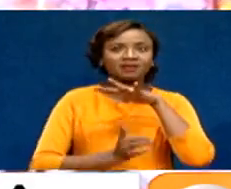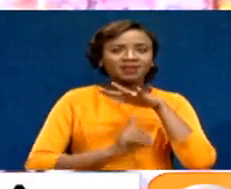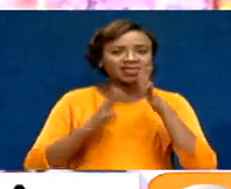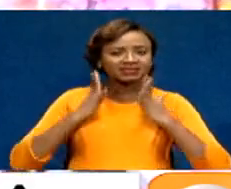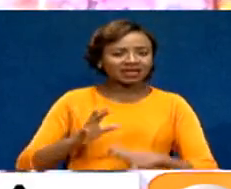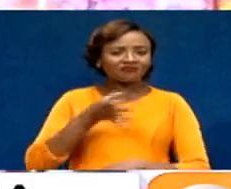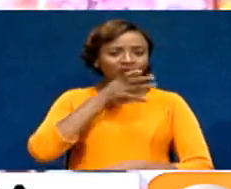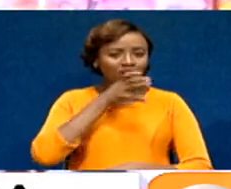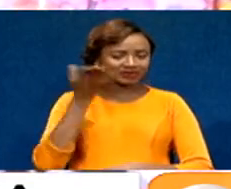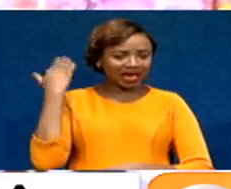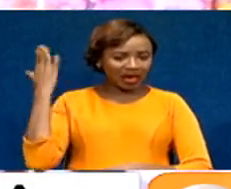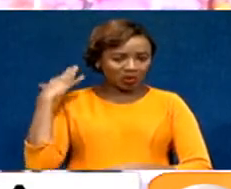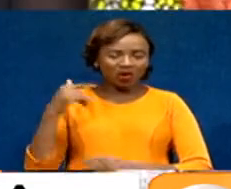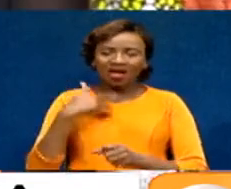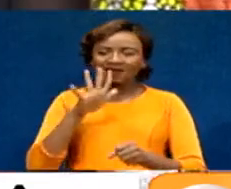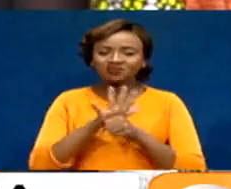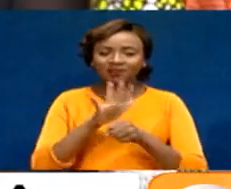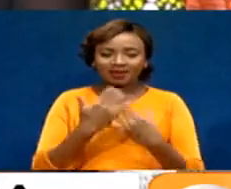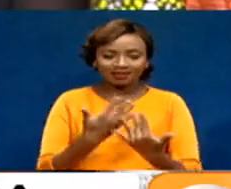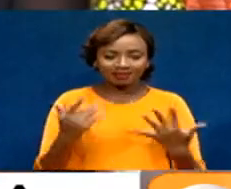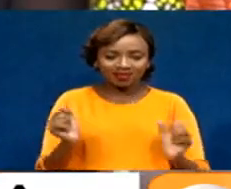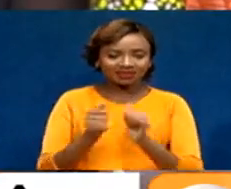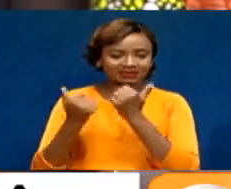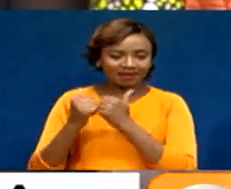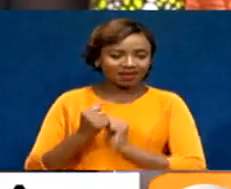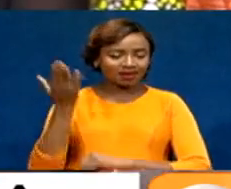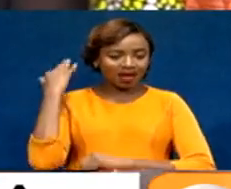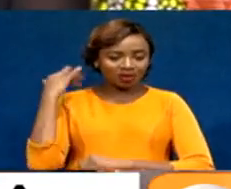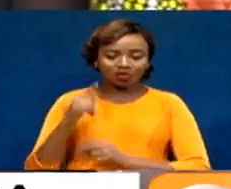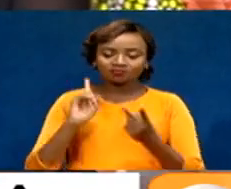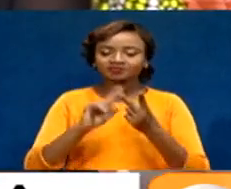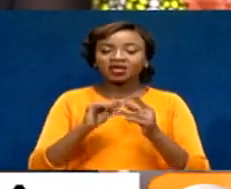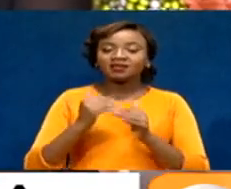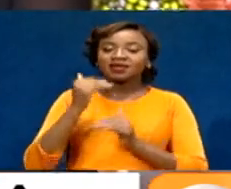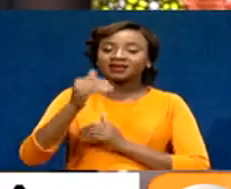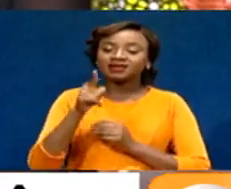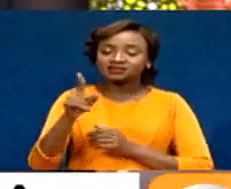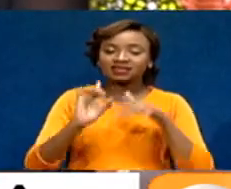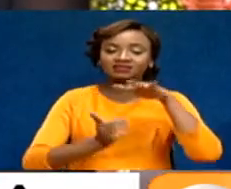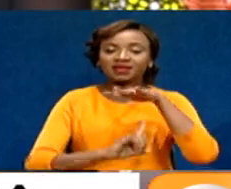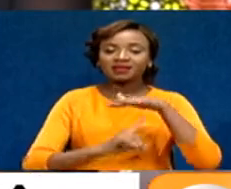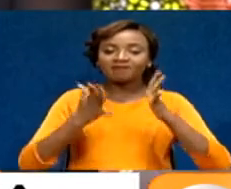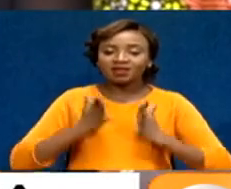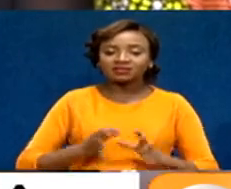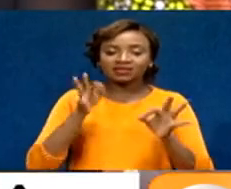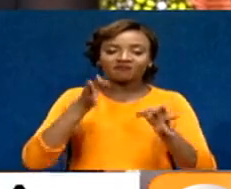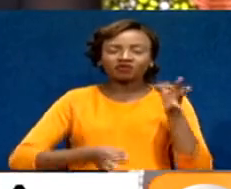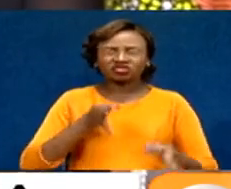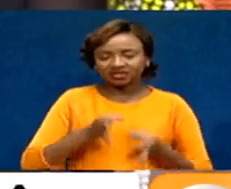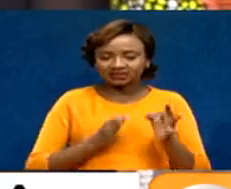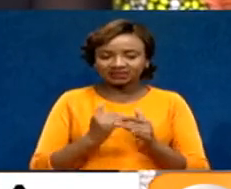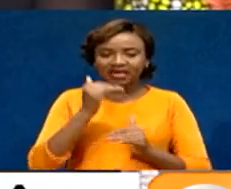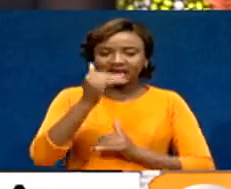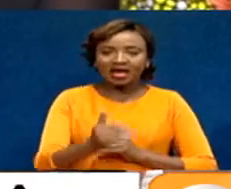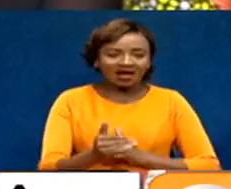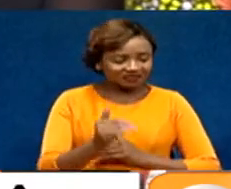There were many things that happened around that time. Martha has been the minister for justice immediately after the